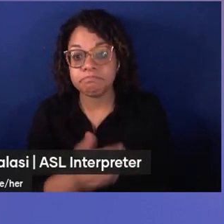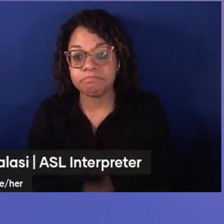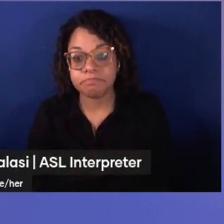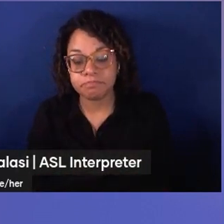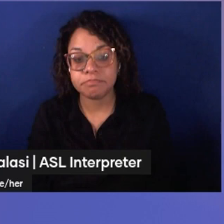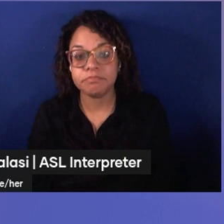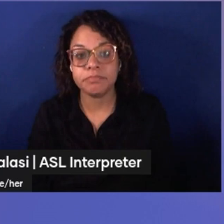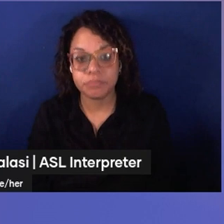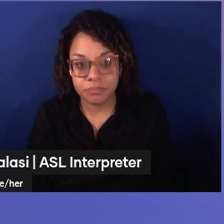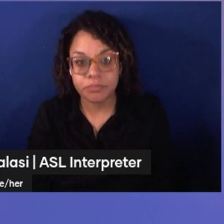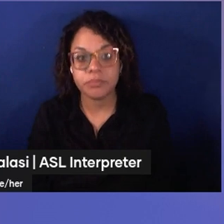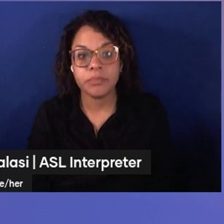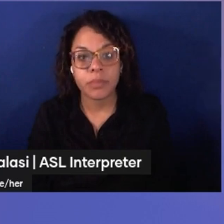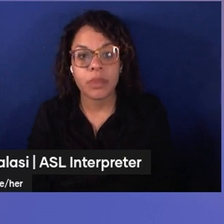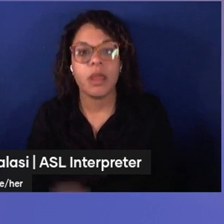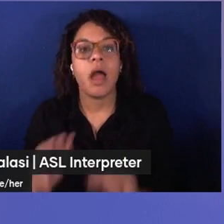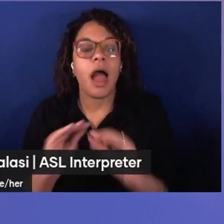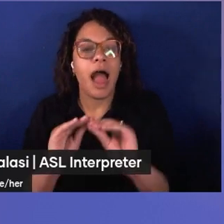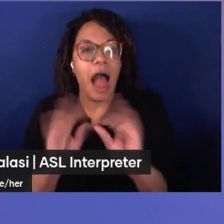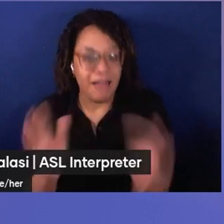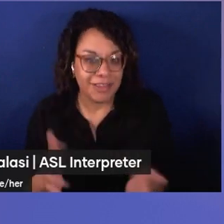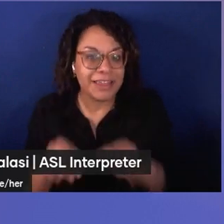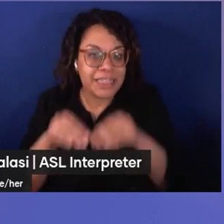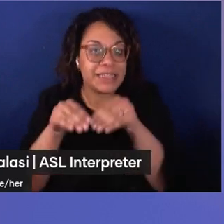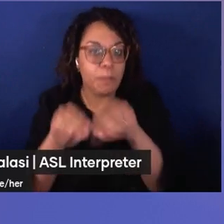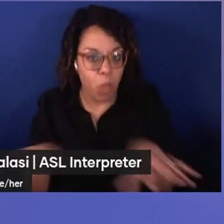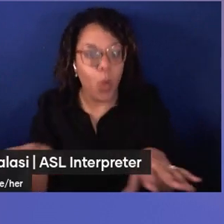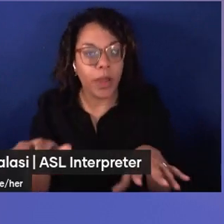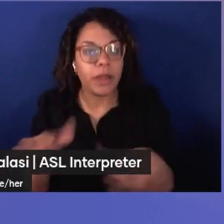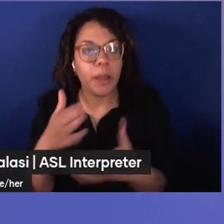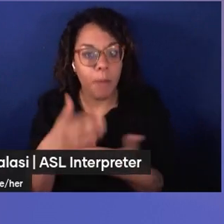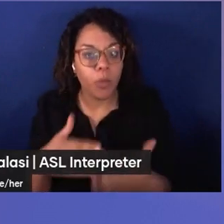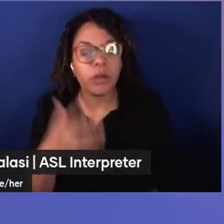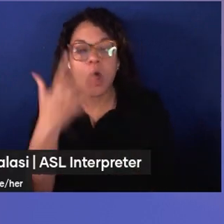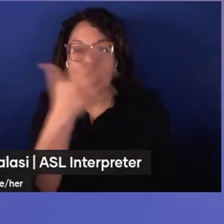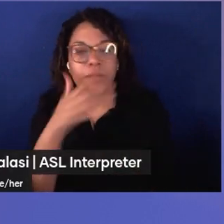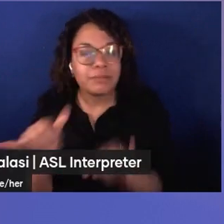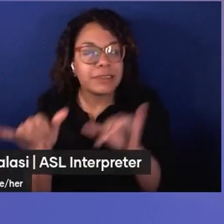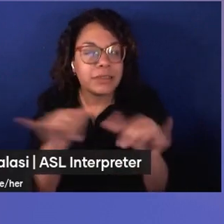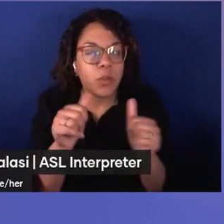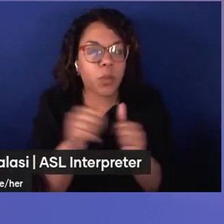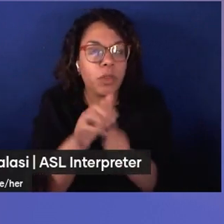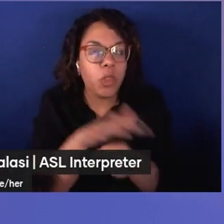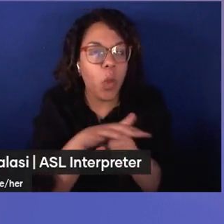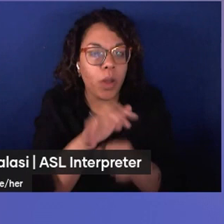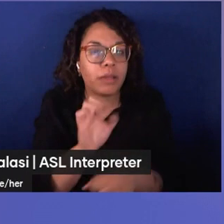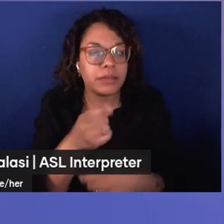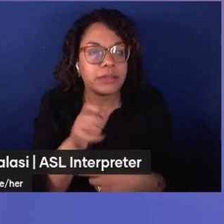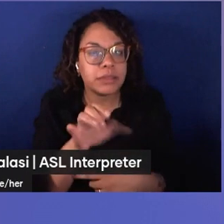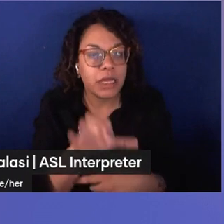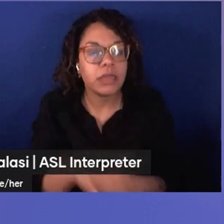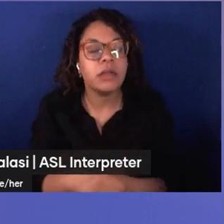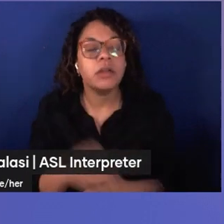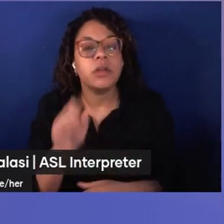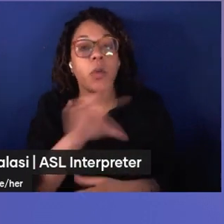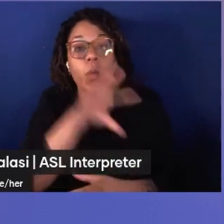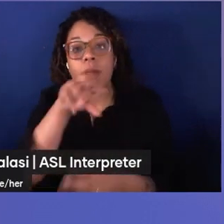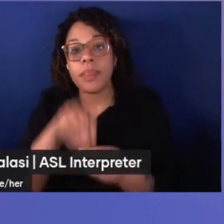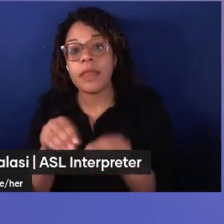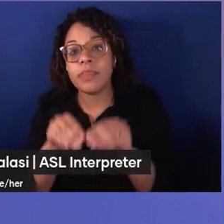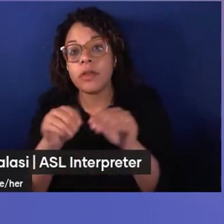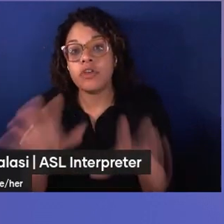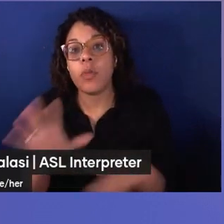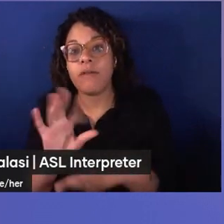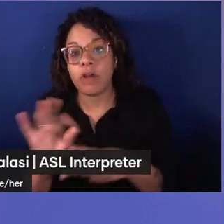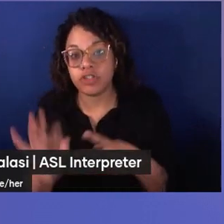And then obviously the deploy component, and this looks very similar to the local exec. So inside the deploy function,